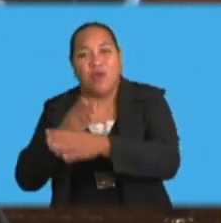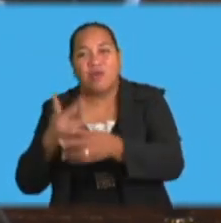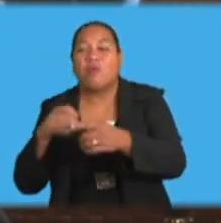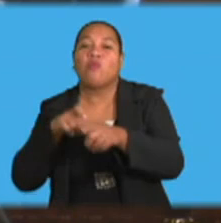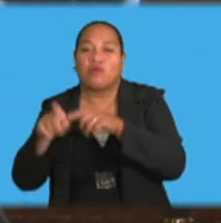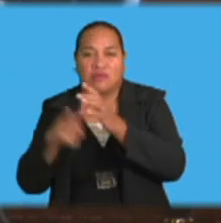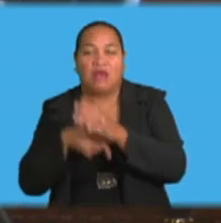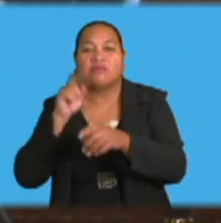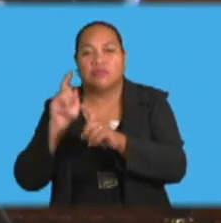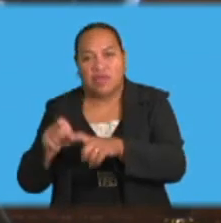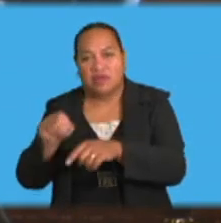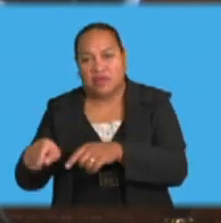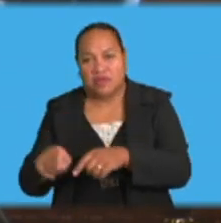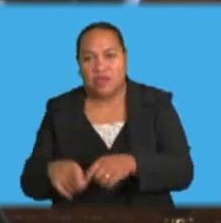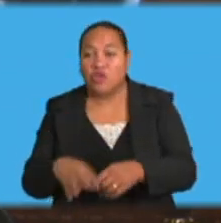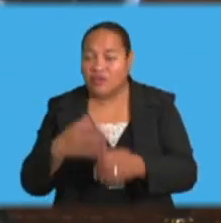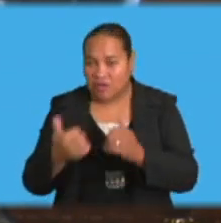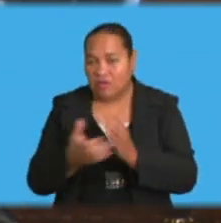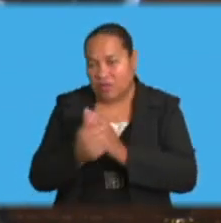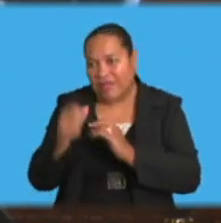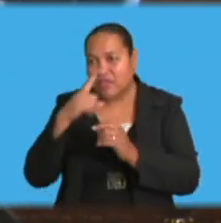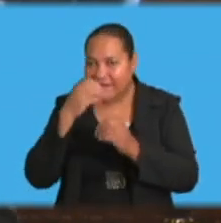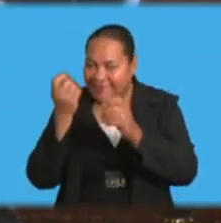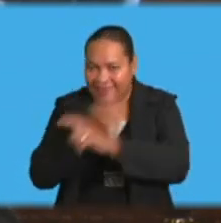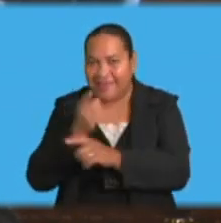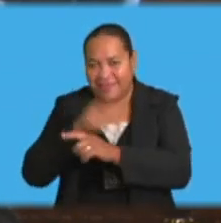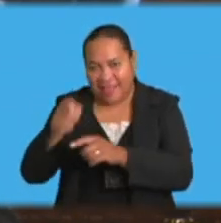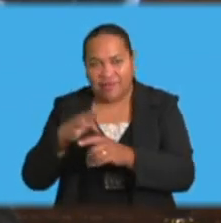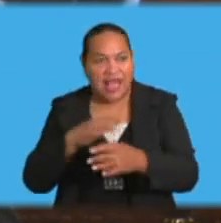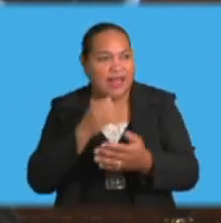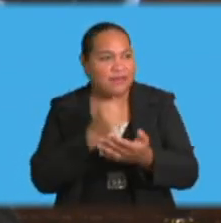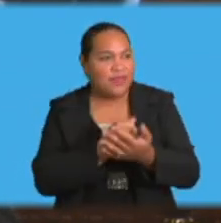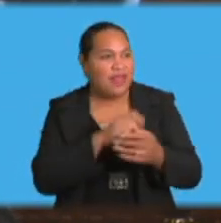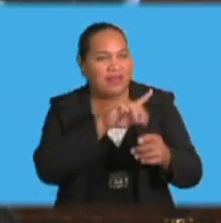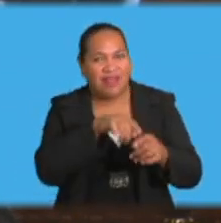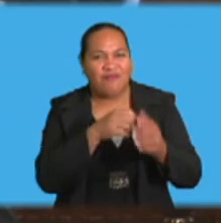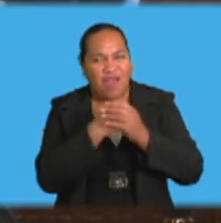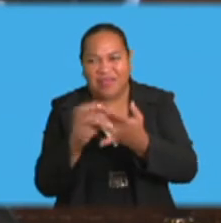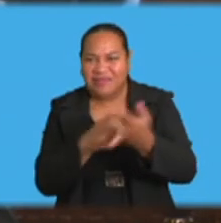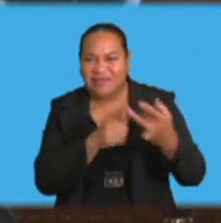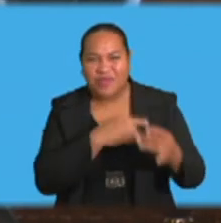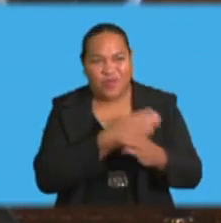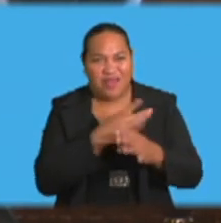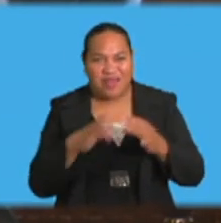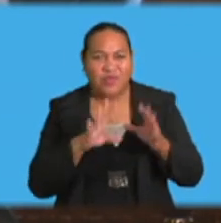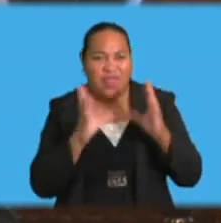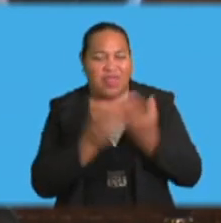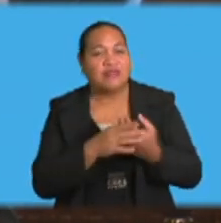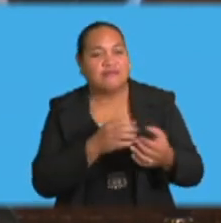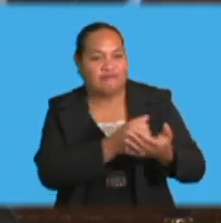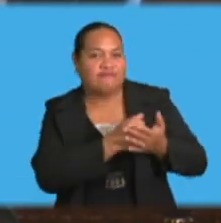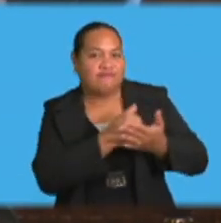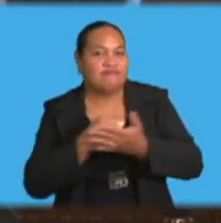large potential for influence and change, and the support from colleagues can be critical. For young workers, a certain amount of peer pressure